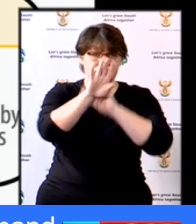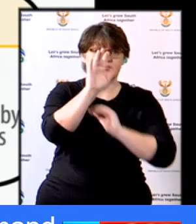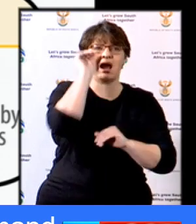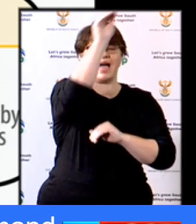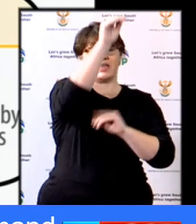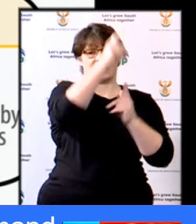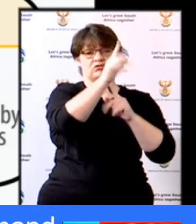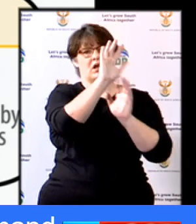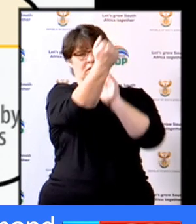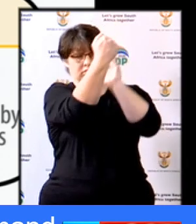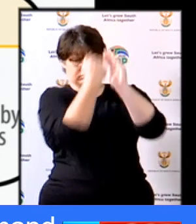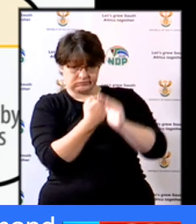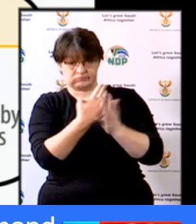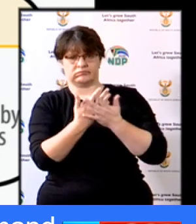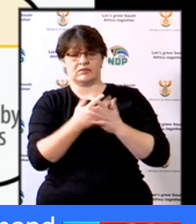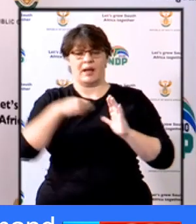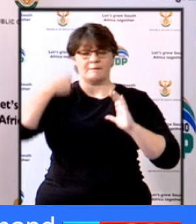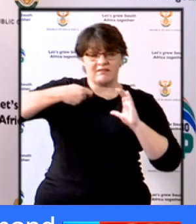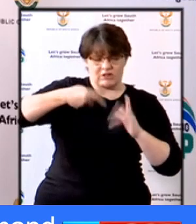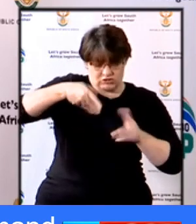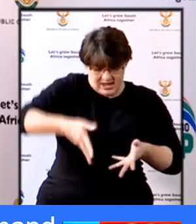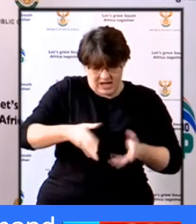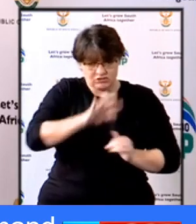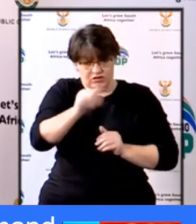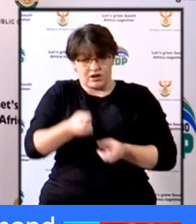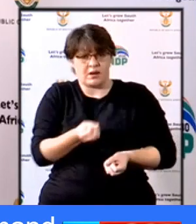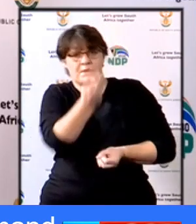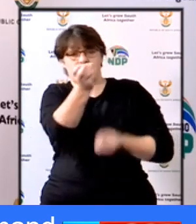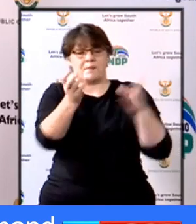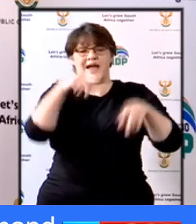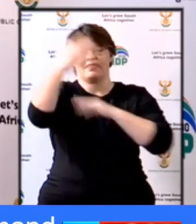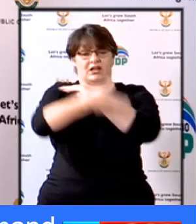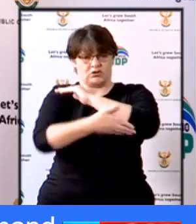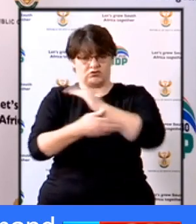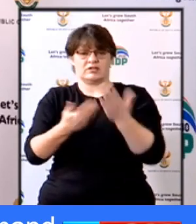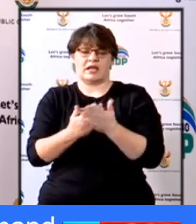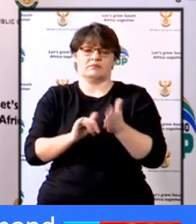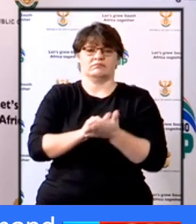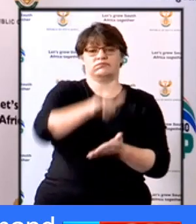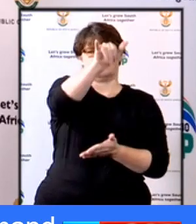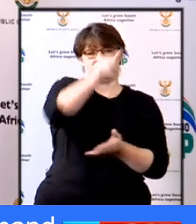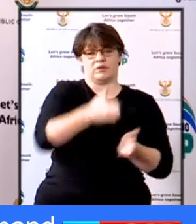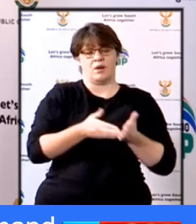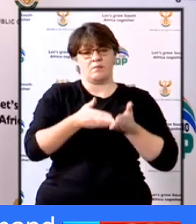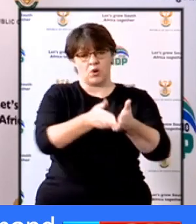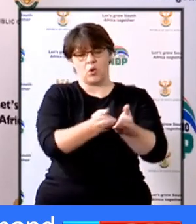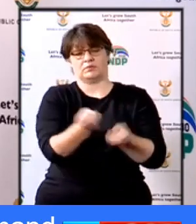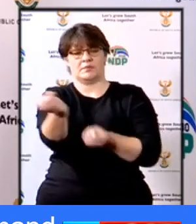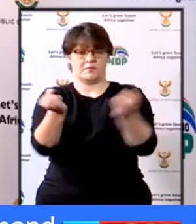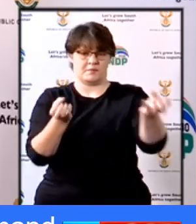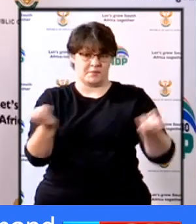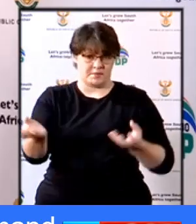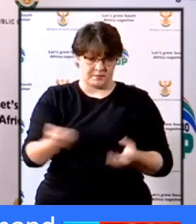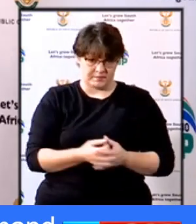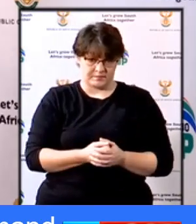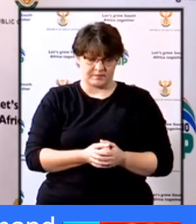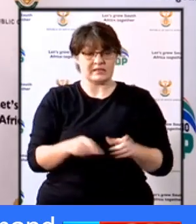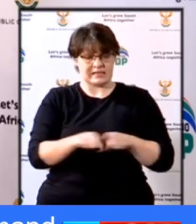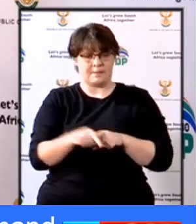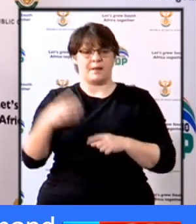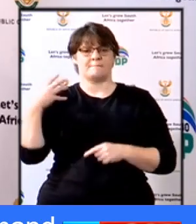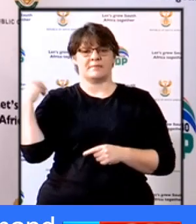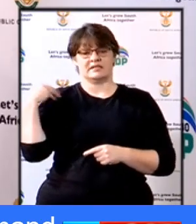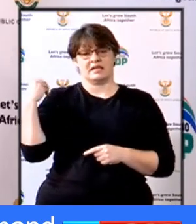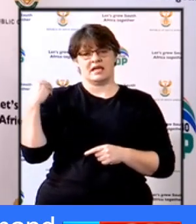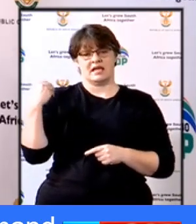and goods manufactured in South Africa will continue, and the Minister of Transport